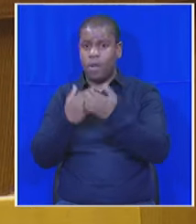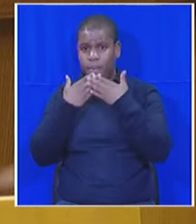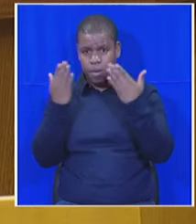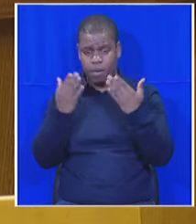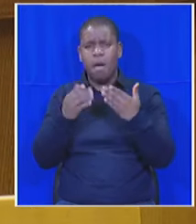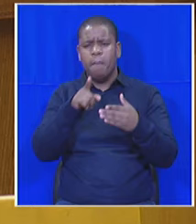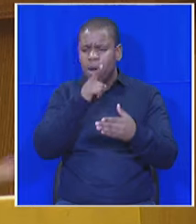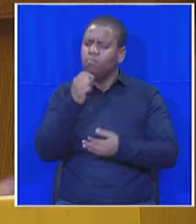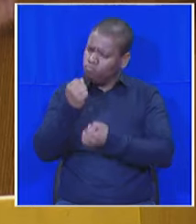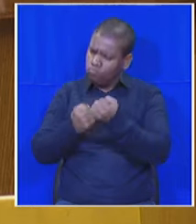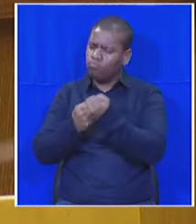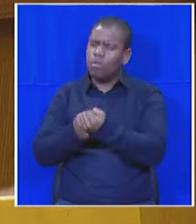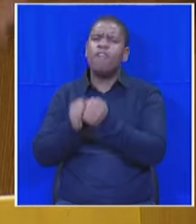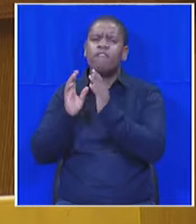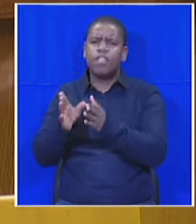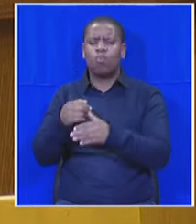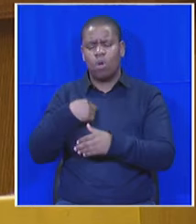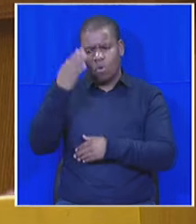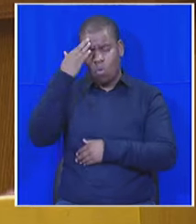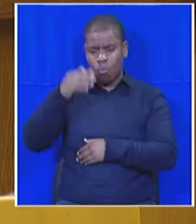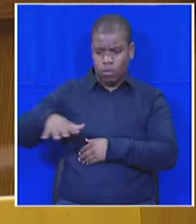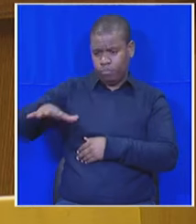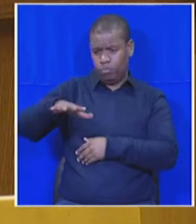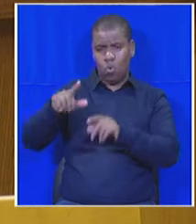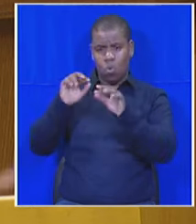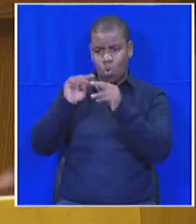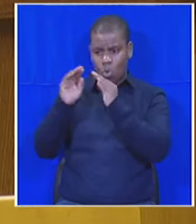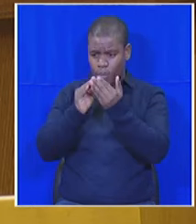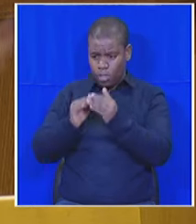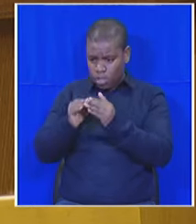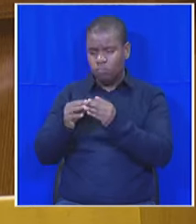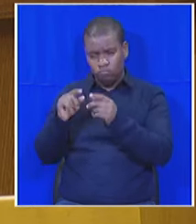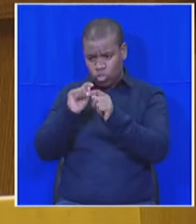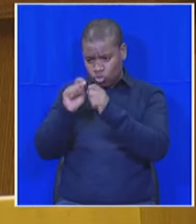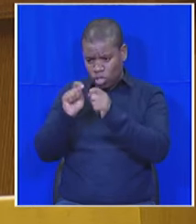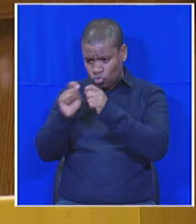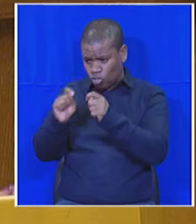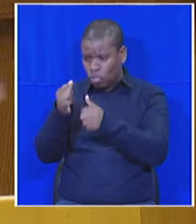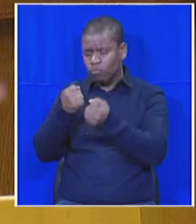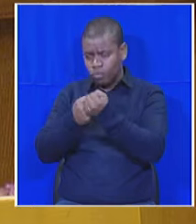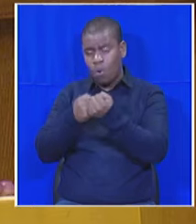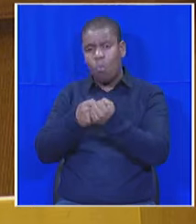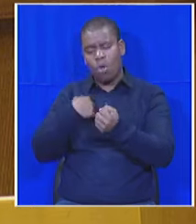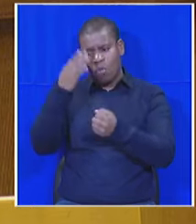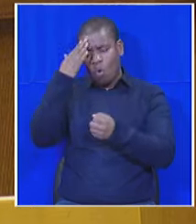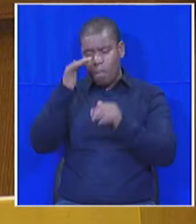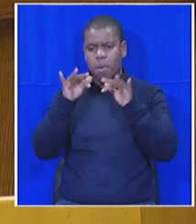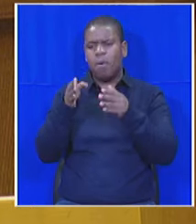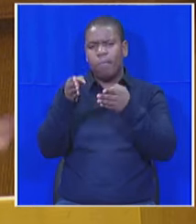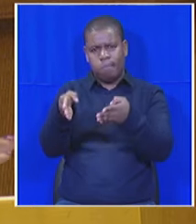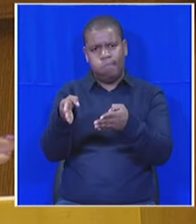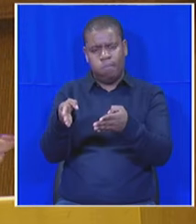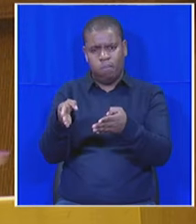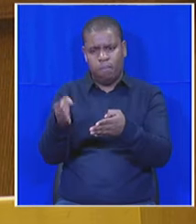Afrika siyaluxhasa ke thina kuba siyazi into ba abantu boMzantsi Afrika bayazi into bana